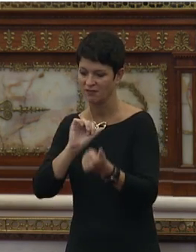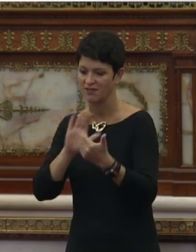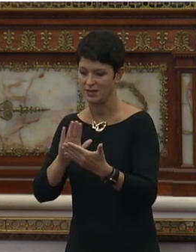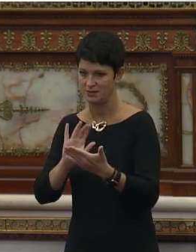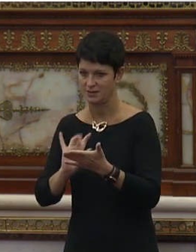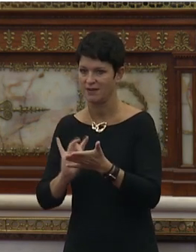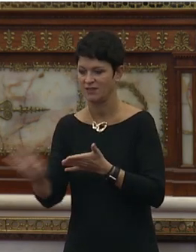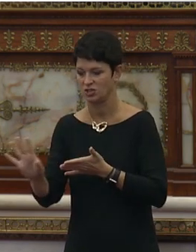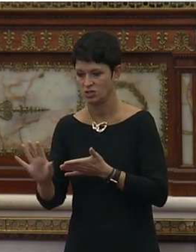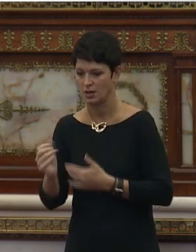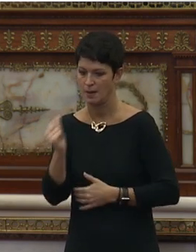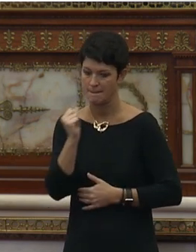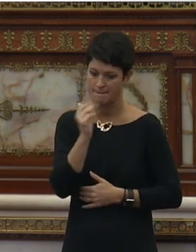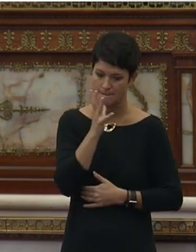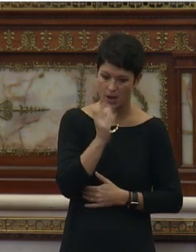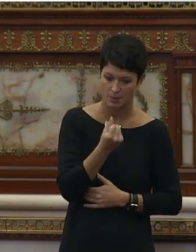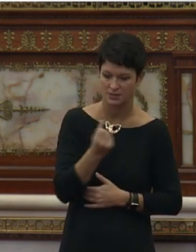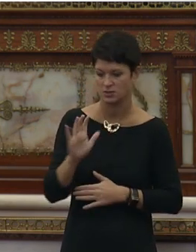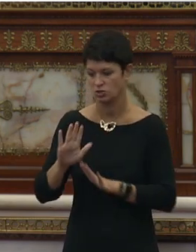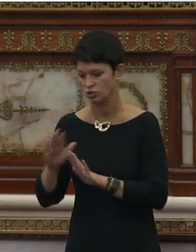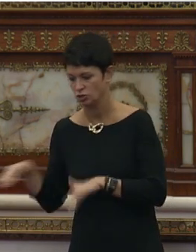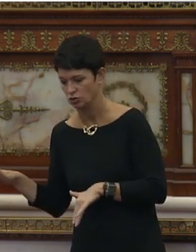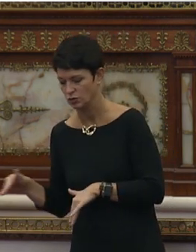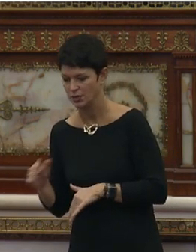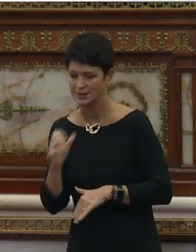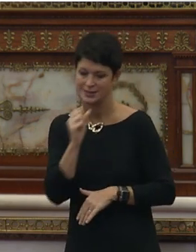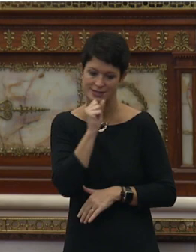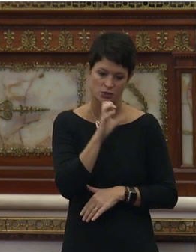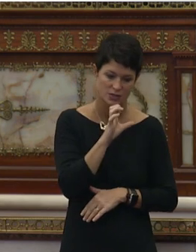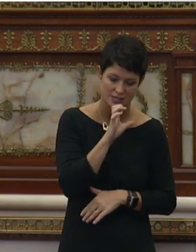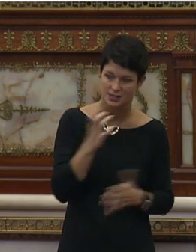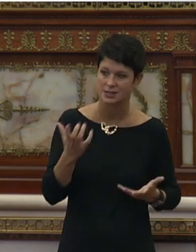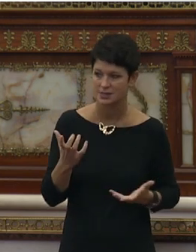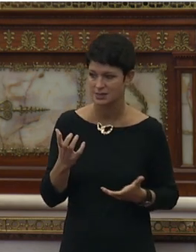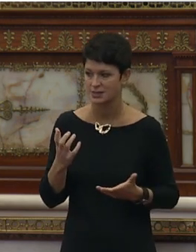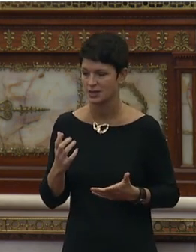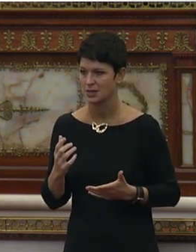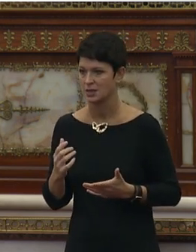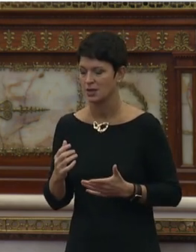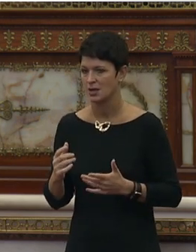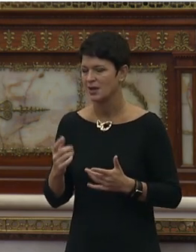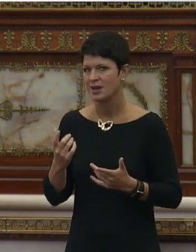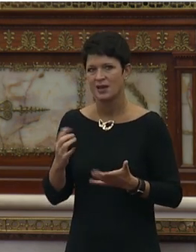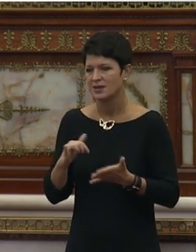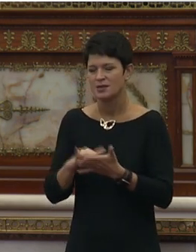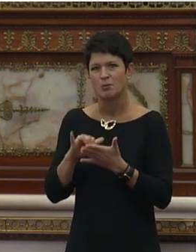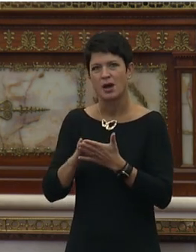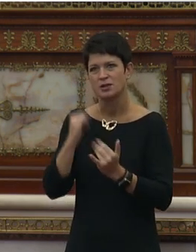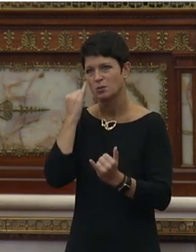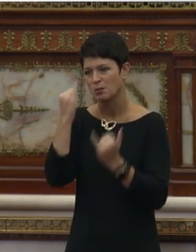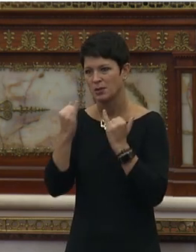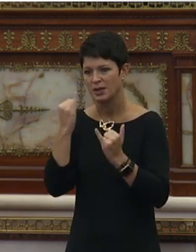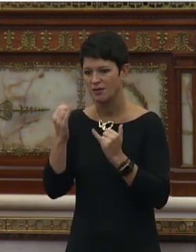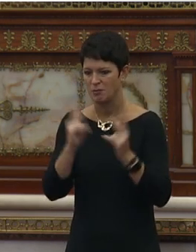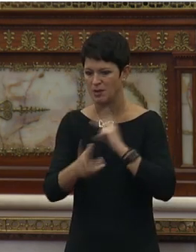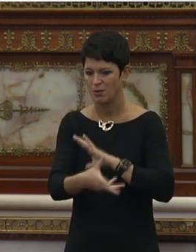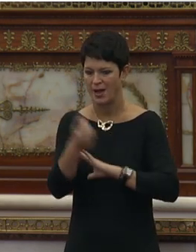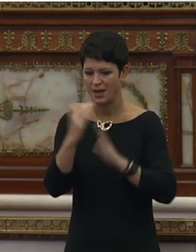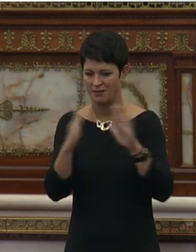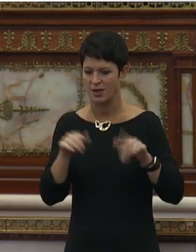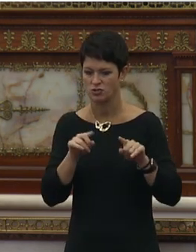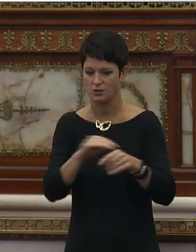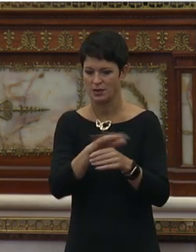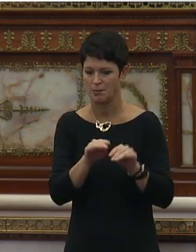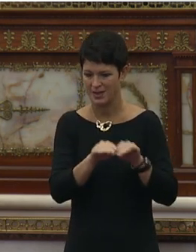eviction. Mothers, children, elderly. Not only is it inconceivable that we would remove people from their homes during